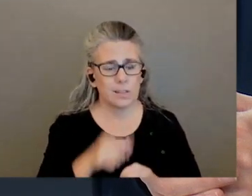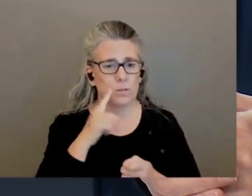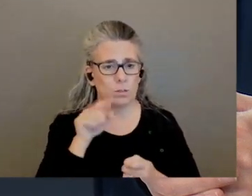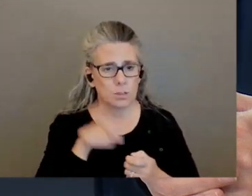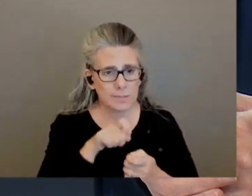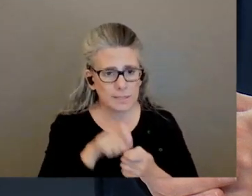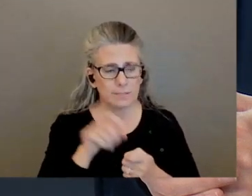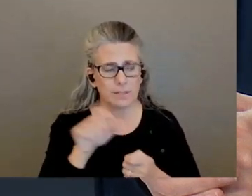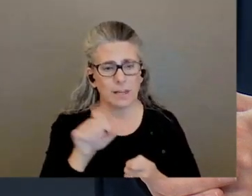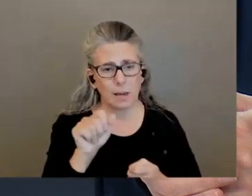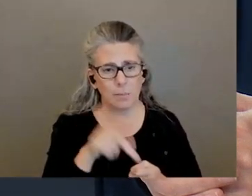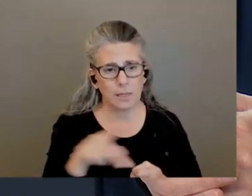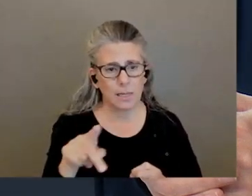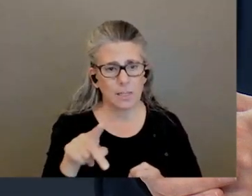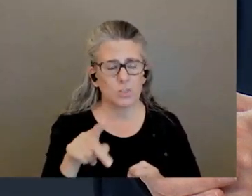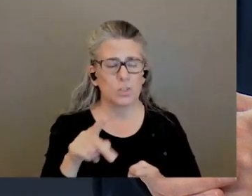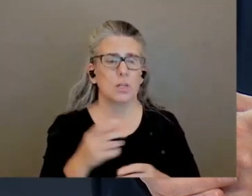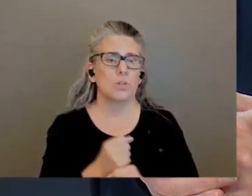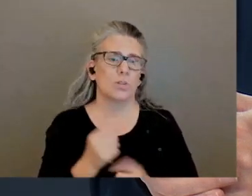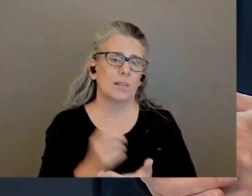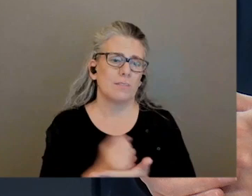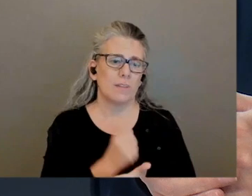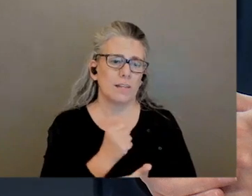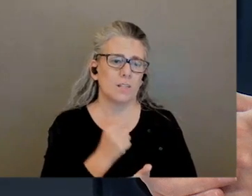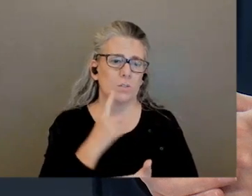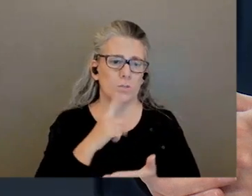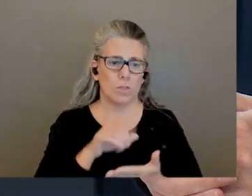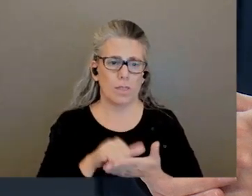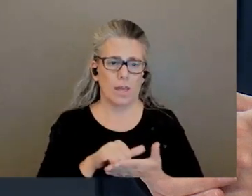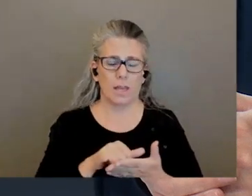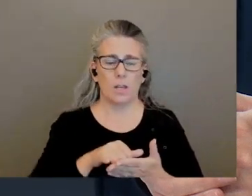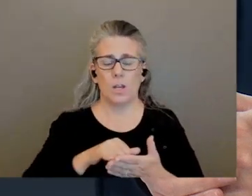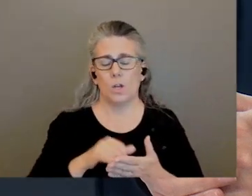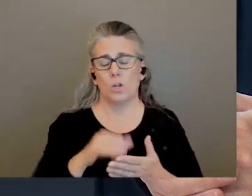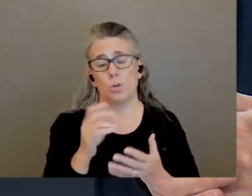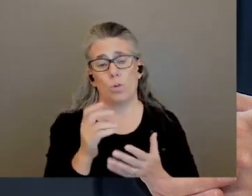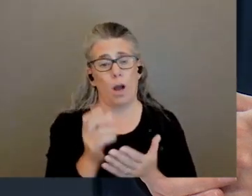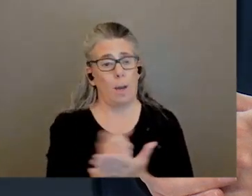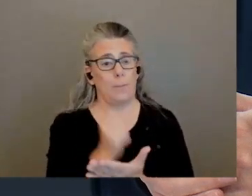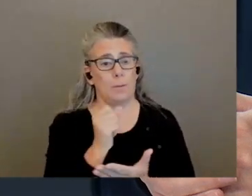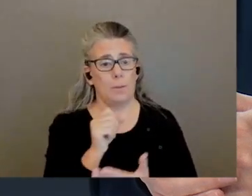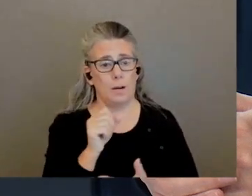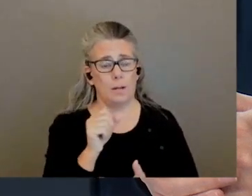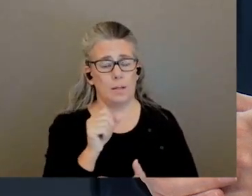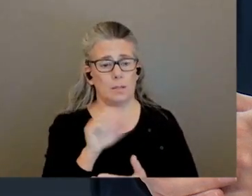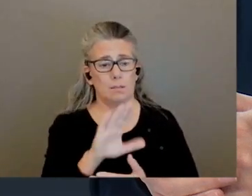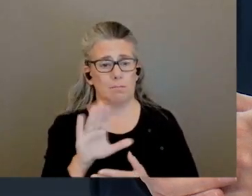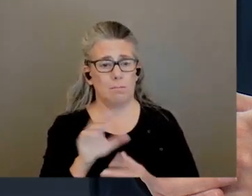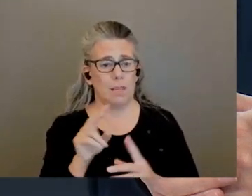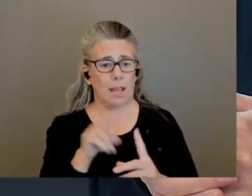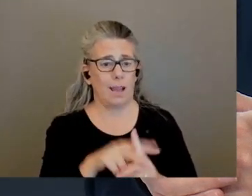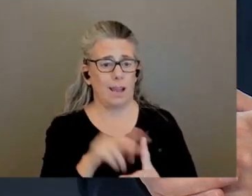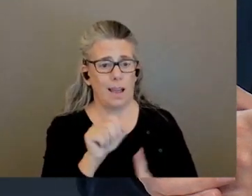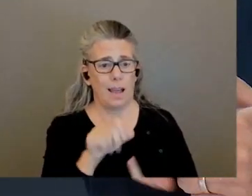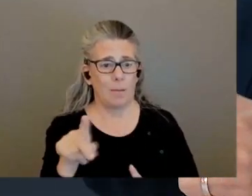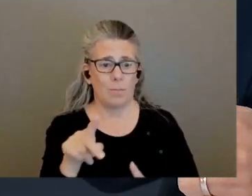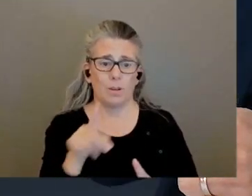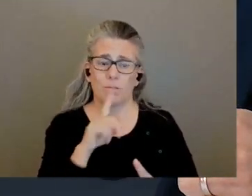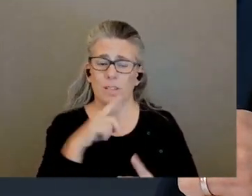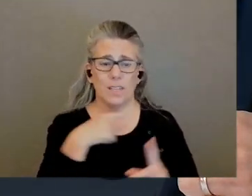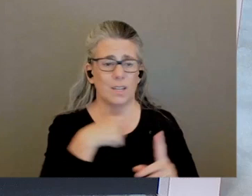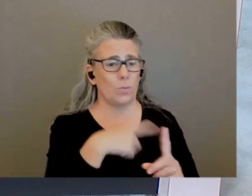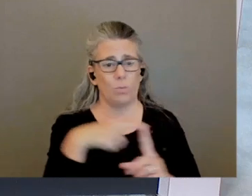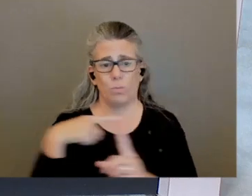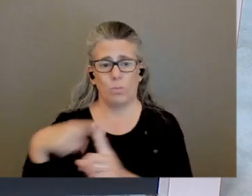advantage of that to optimize their application so that they were winning on both sides. On both sides, yeah. So you said